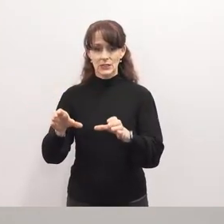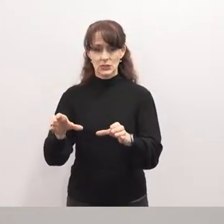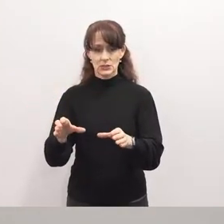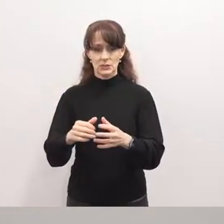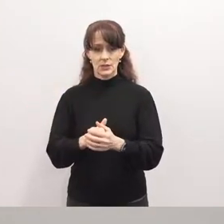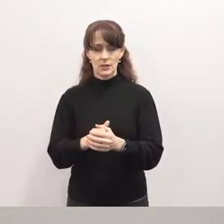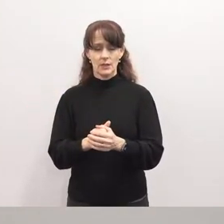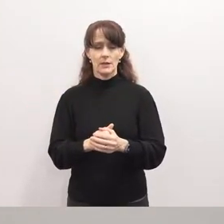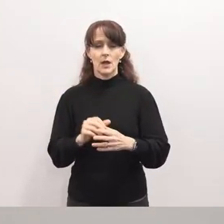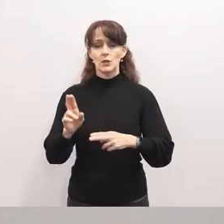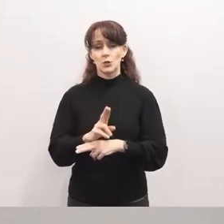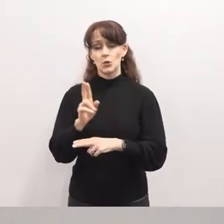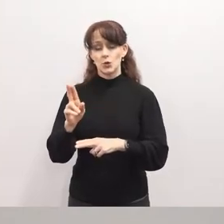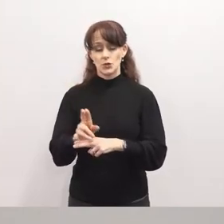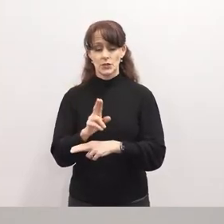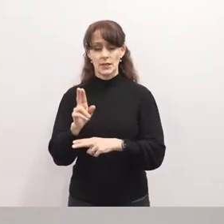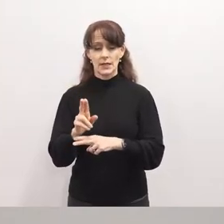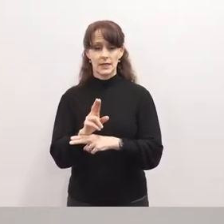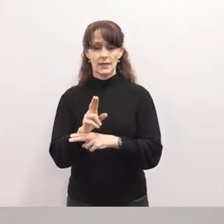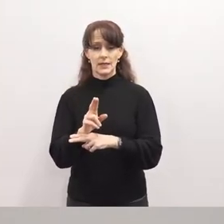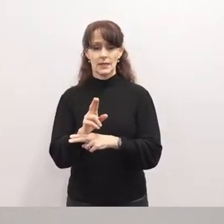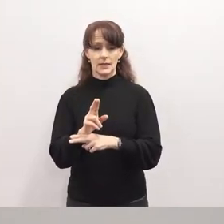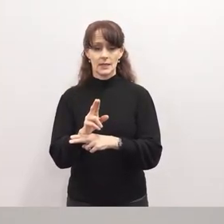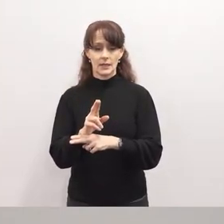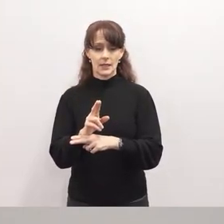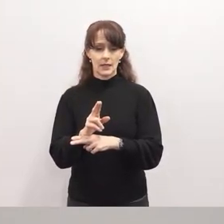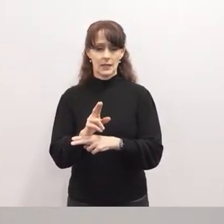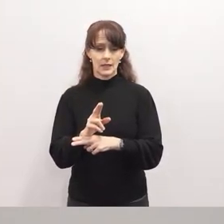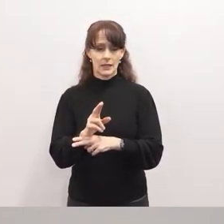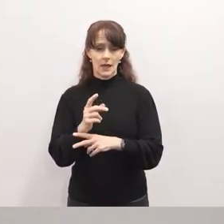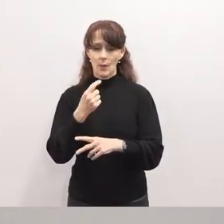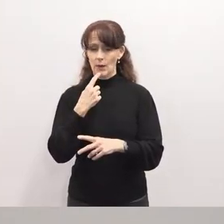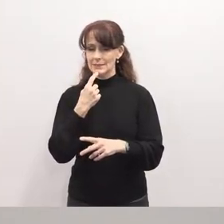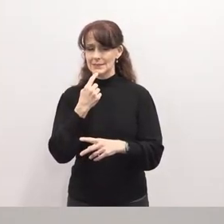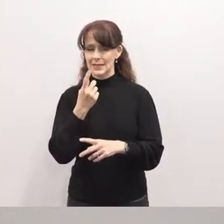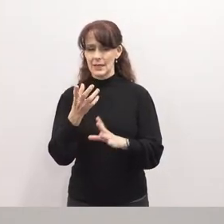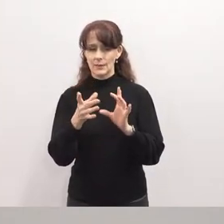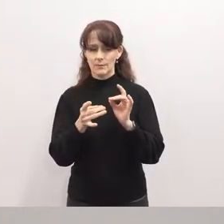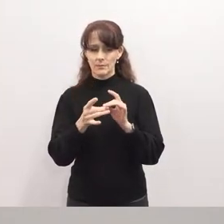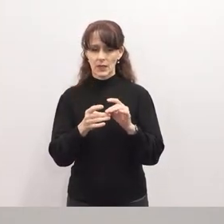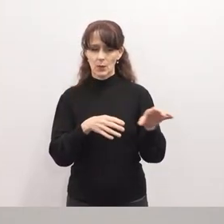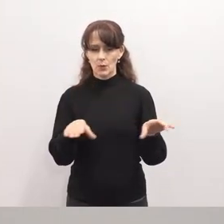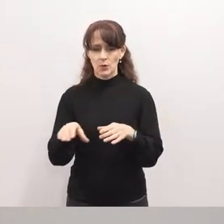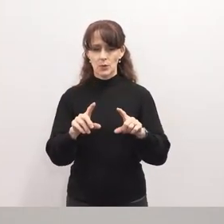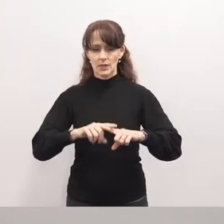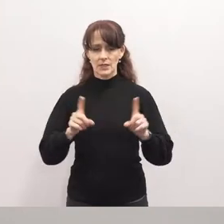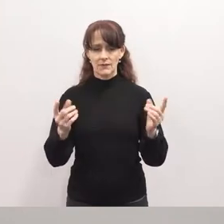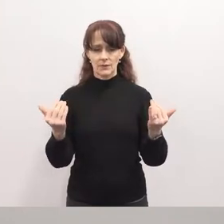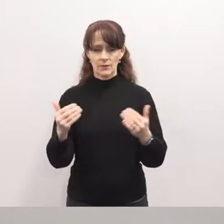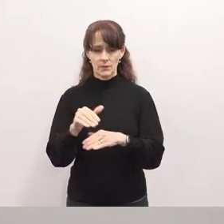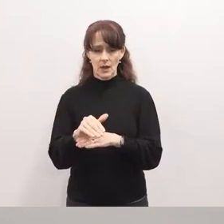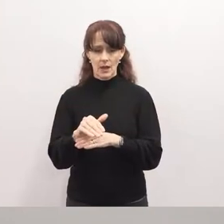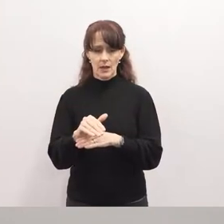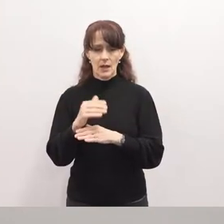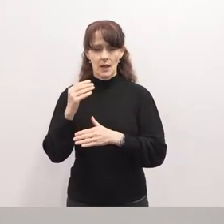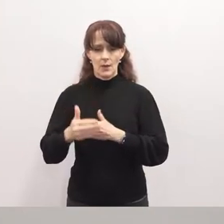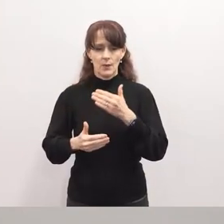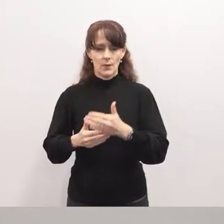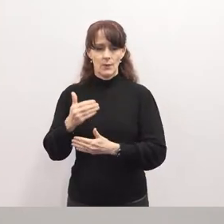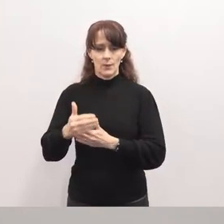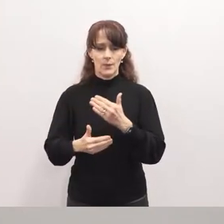And usually, I'm just going to make a note of this because we're doing things differently tonight. Over the course of the